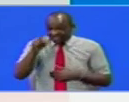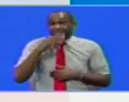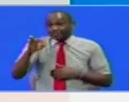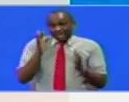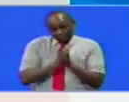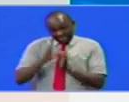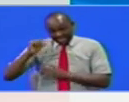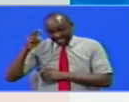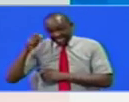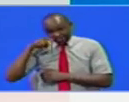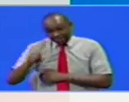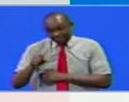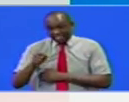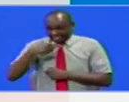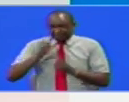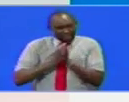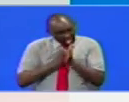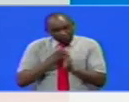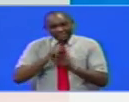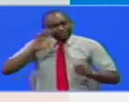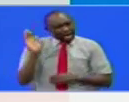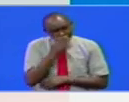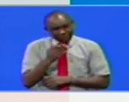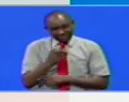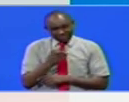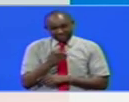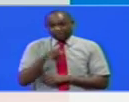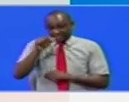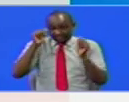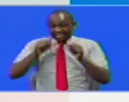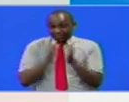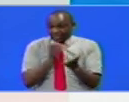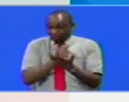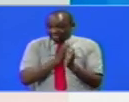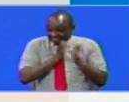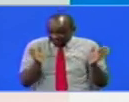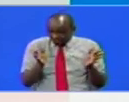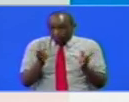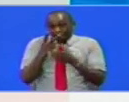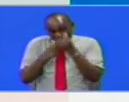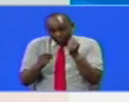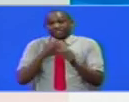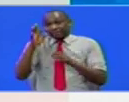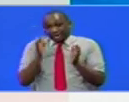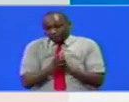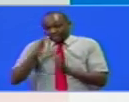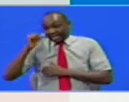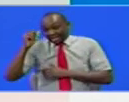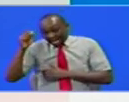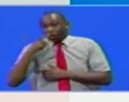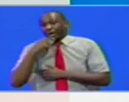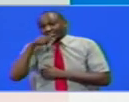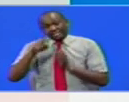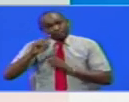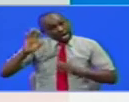Speaker and the Clerk are too eager to see him removed from office? Do you agree with the Auditor General that the Speaker and the Clerk are too eager